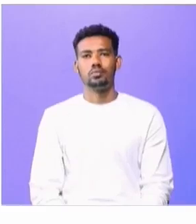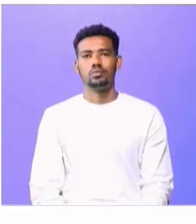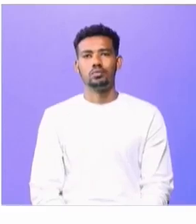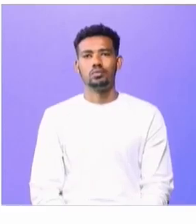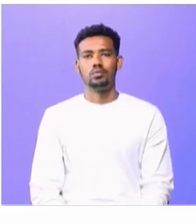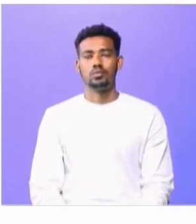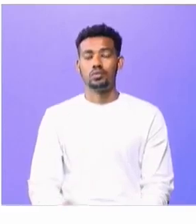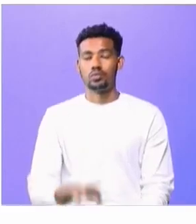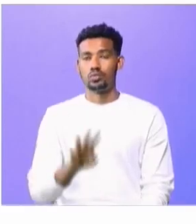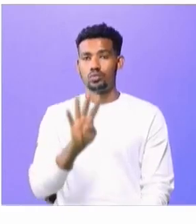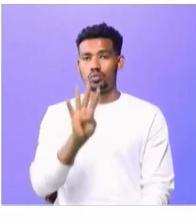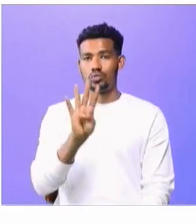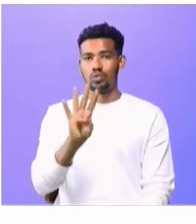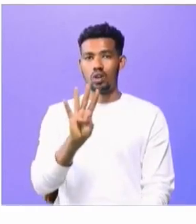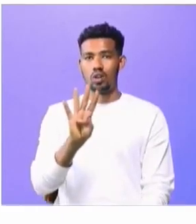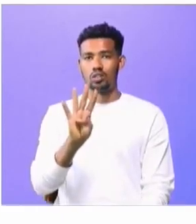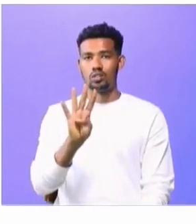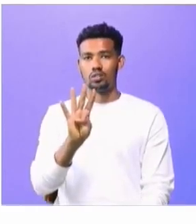For